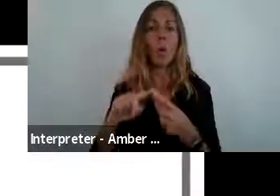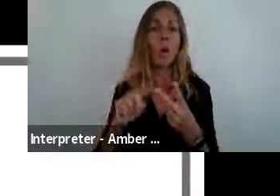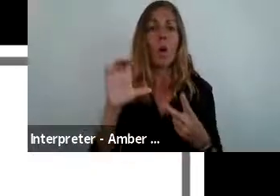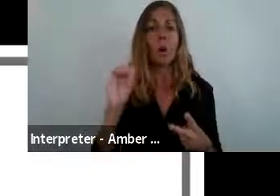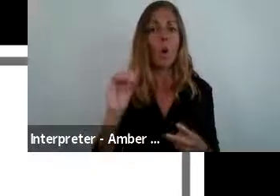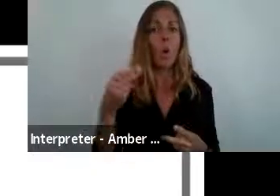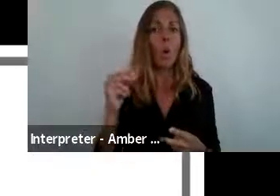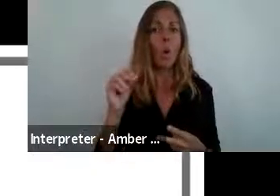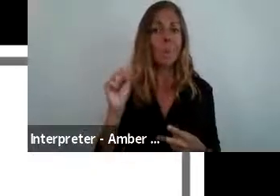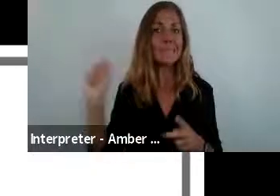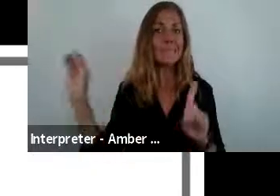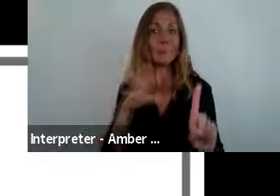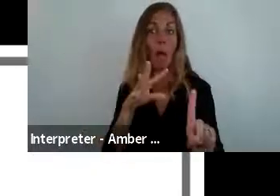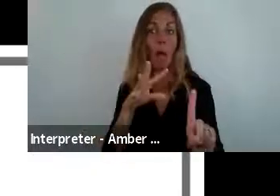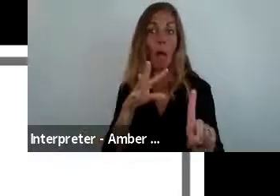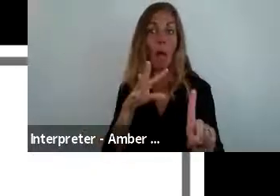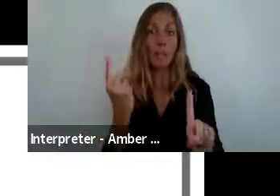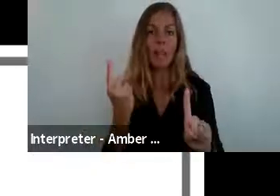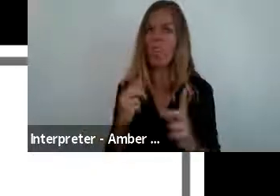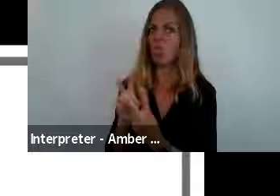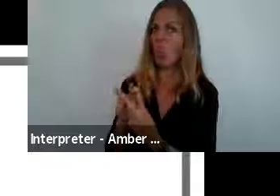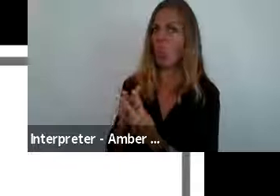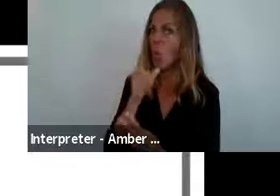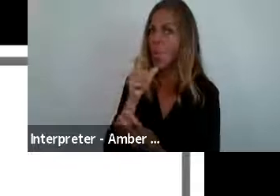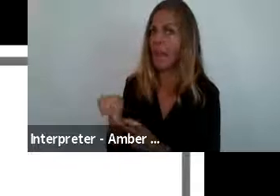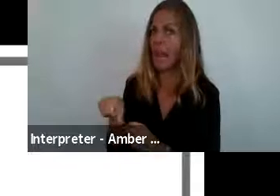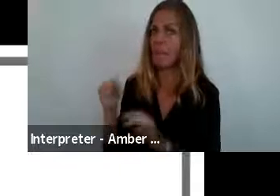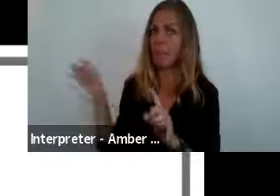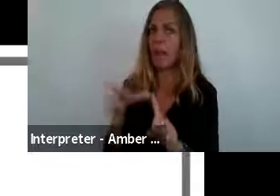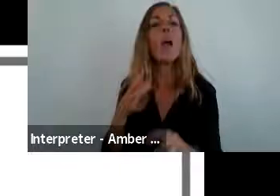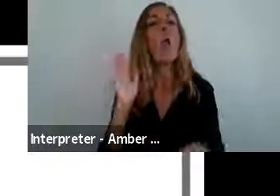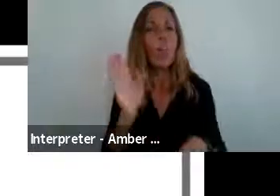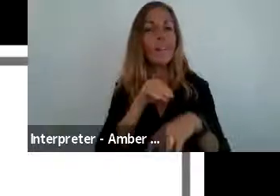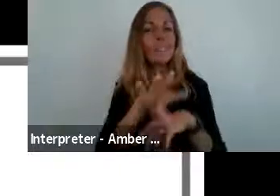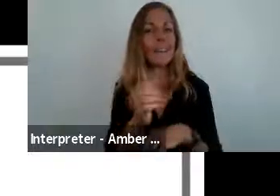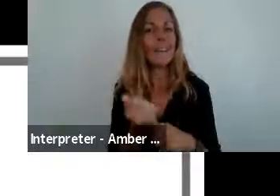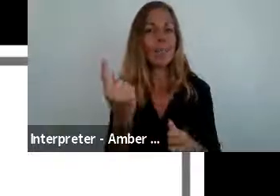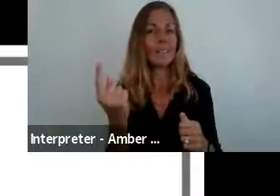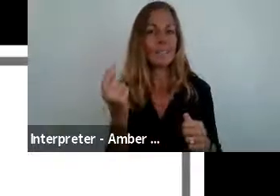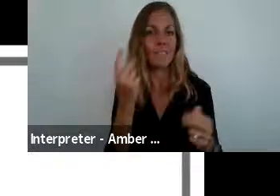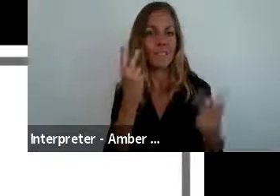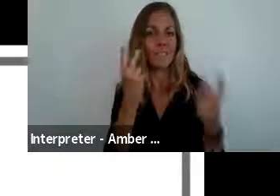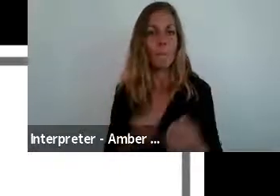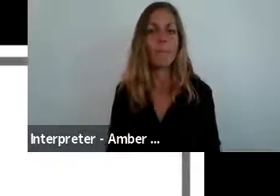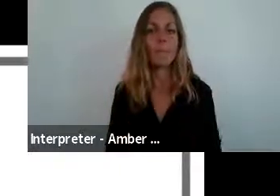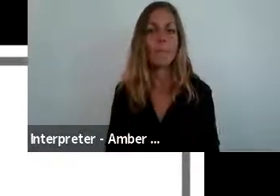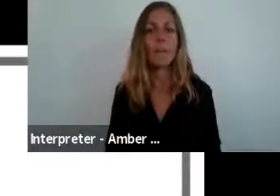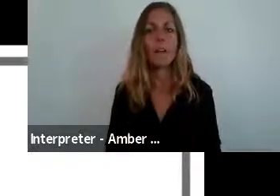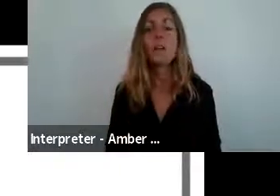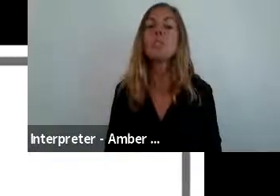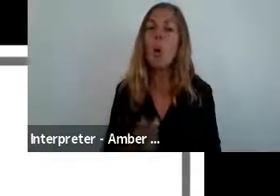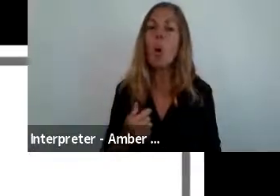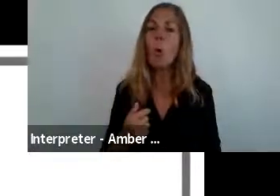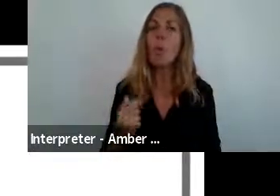those are the only 2 people that can, then it will affect everybody's view. So, you know, there have been times where it's been a little